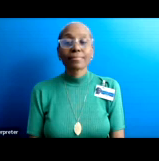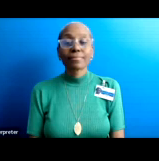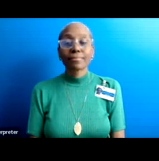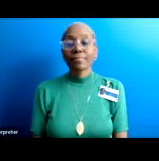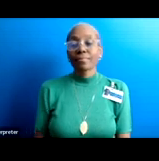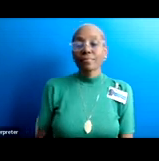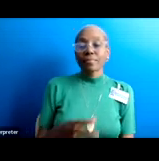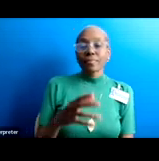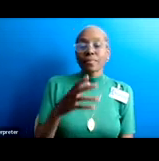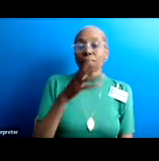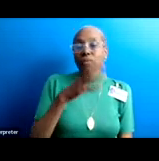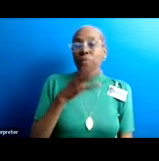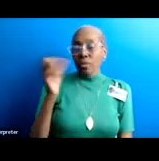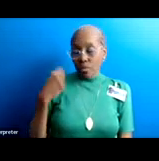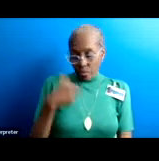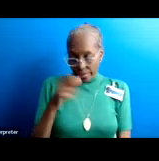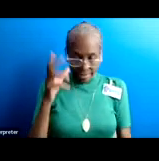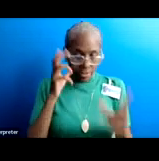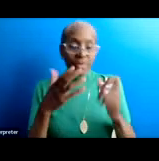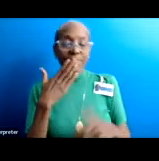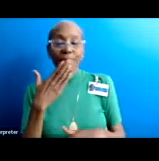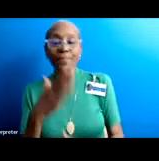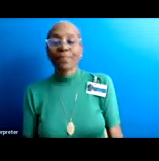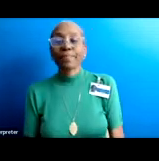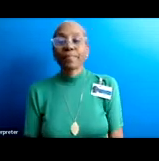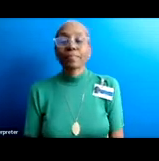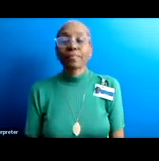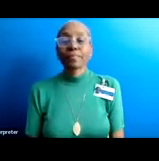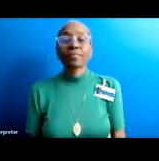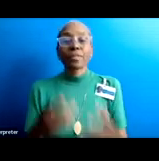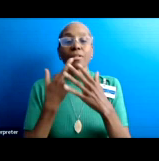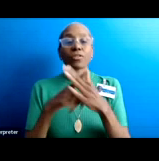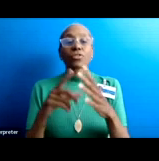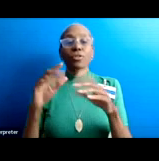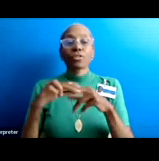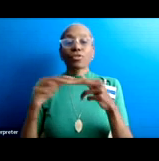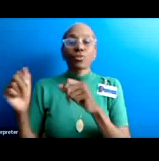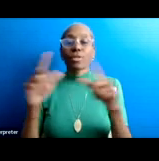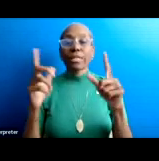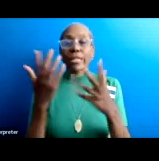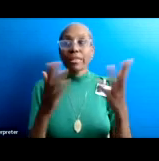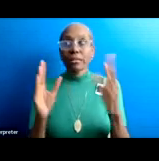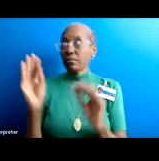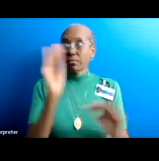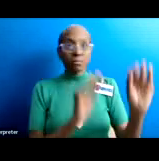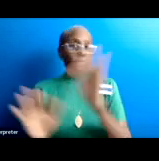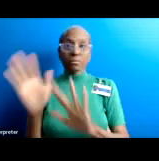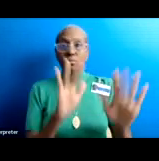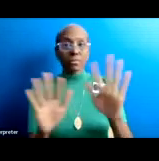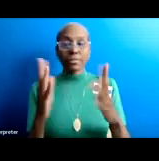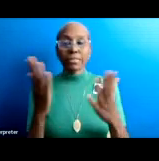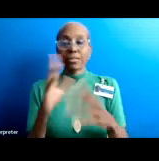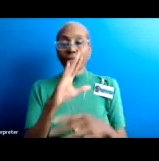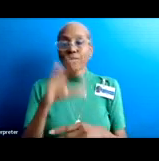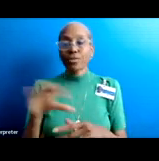Yes, we can hear you. Yeah, we can. Thank you. When I started the screen share, things got a little bit wild over here in